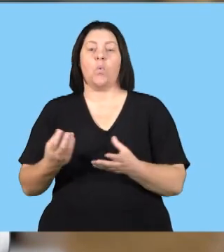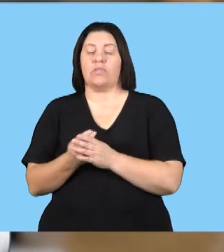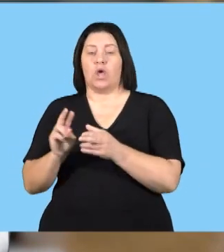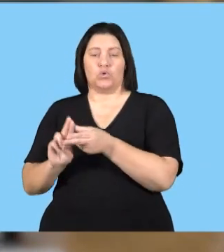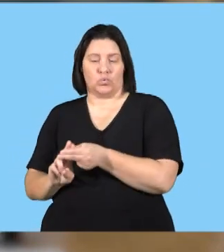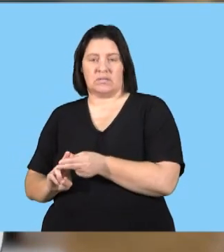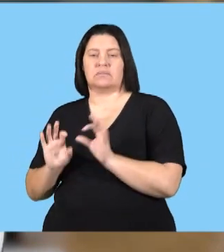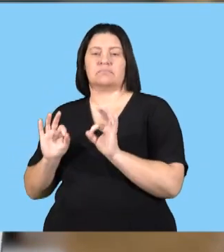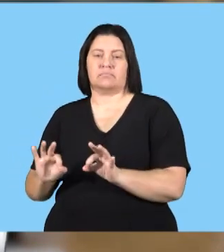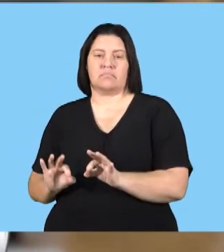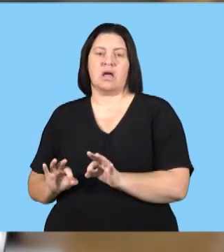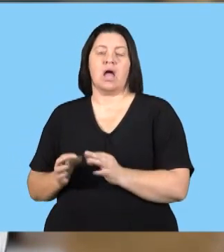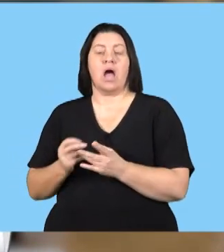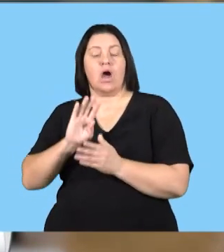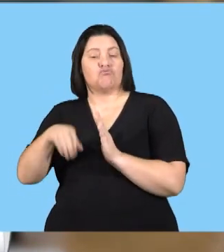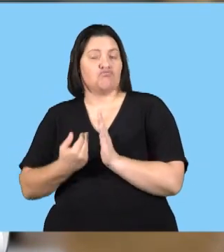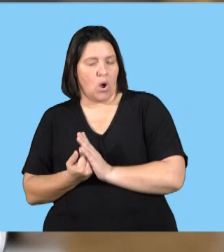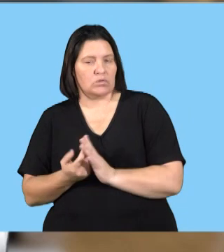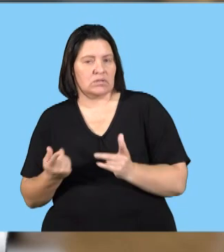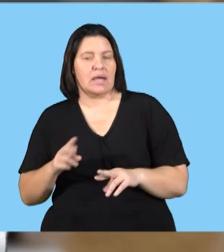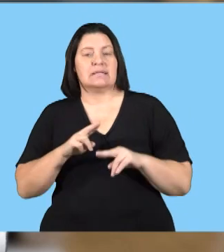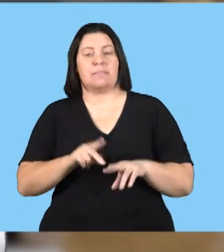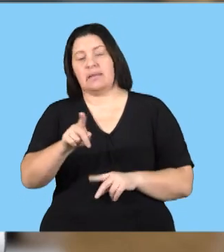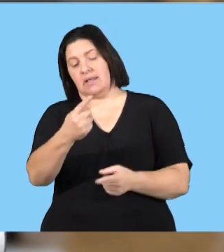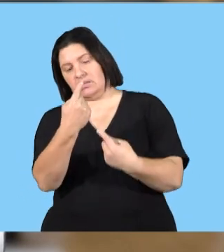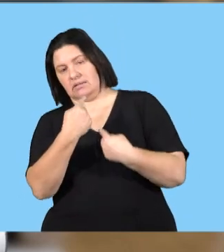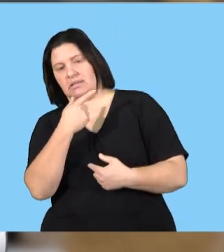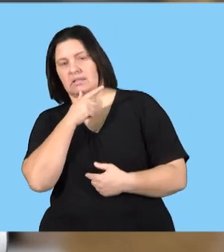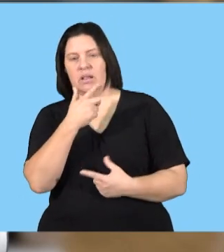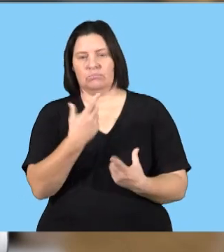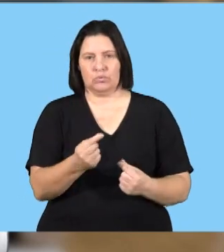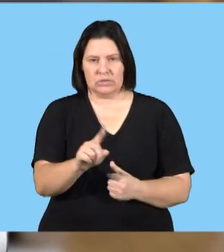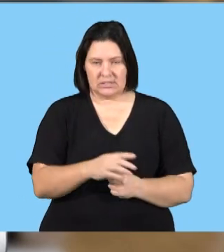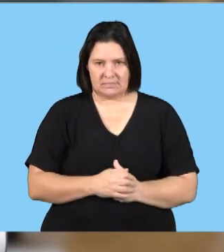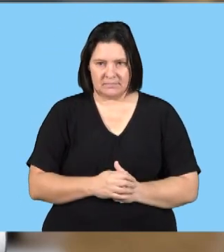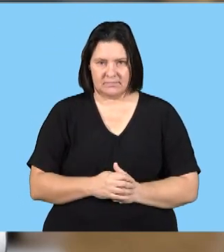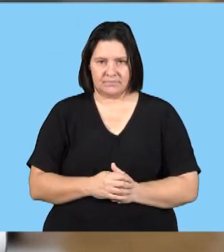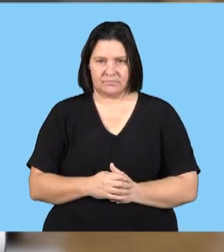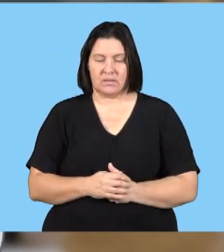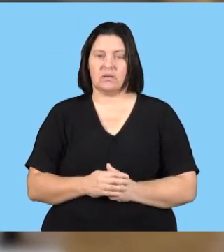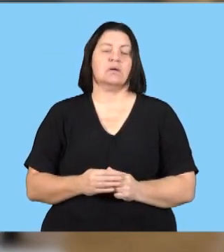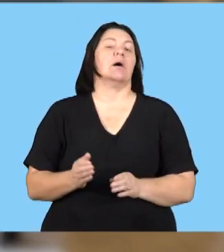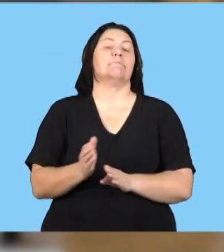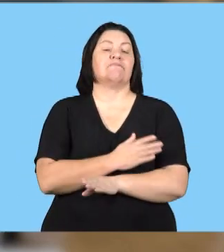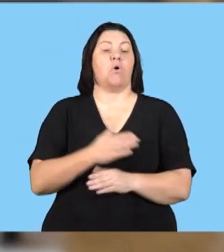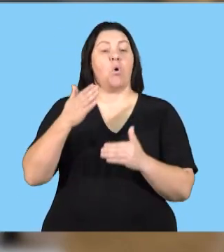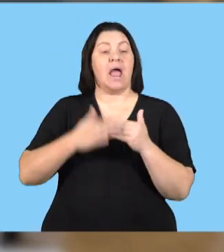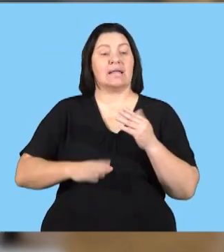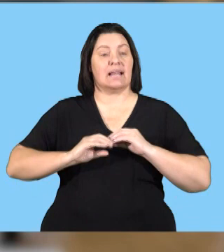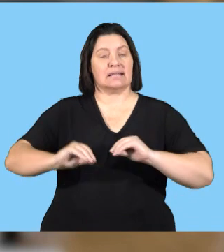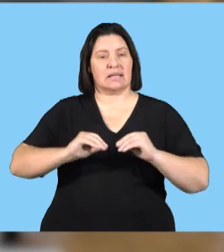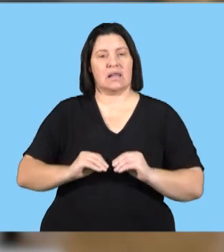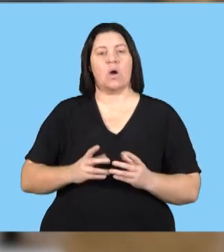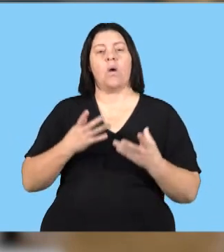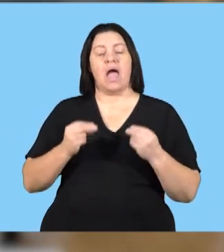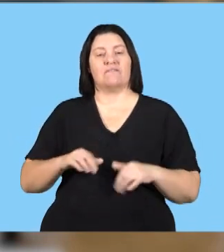form with the correct unit, with the correct rounding, depending on what the instruction indicated. Right, guys, before I end